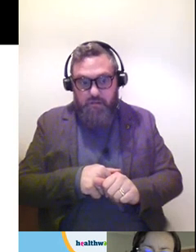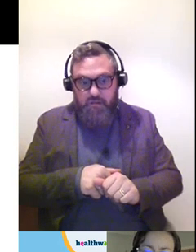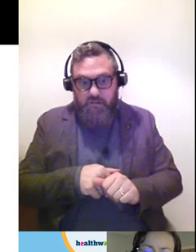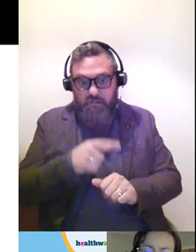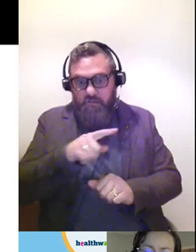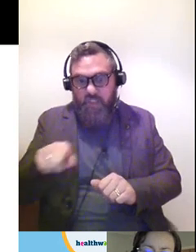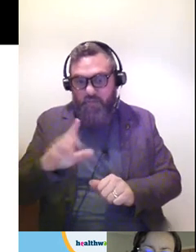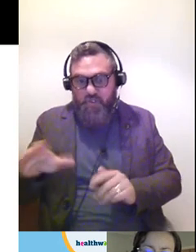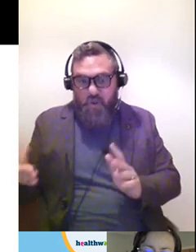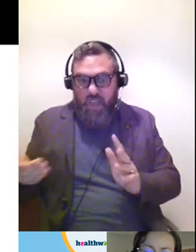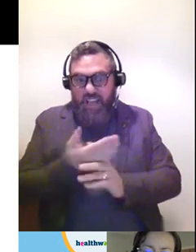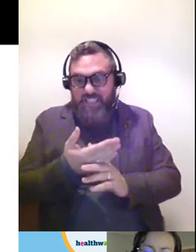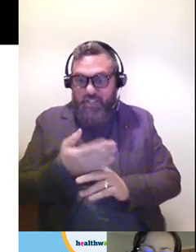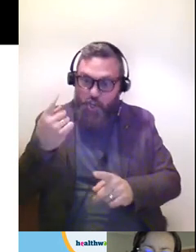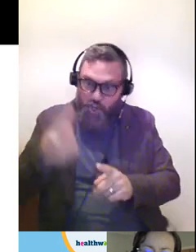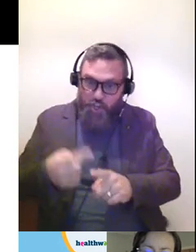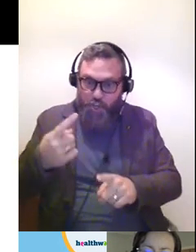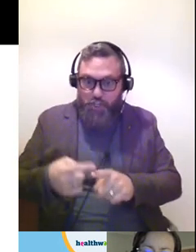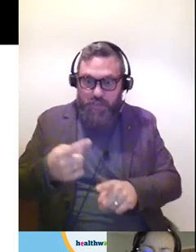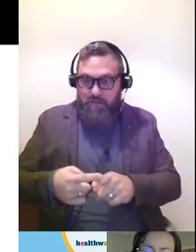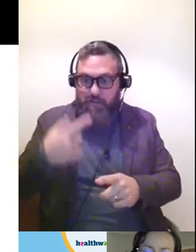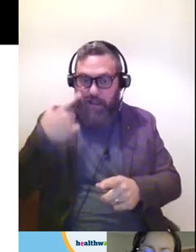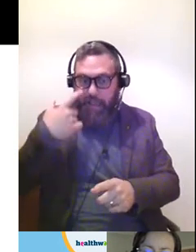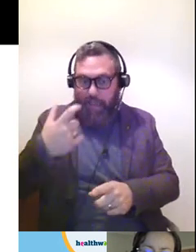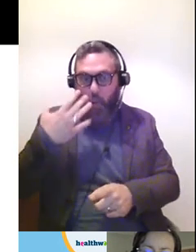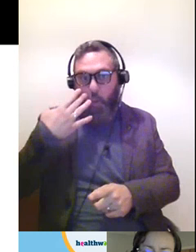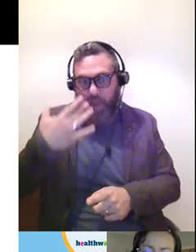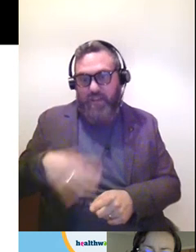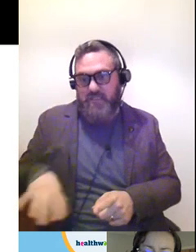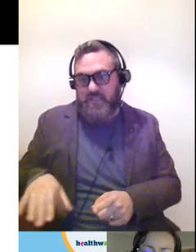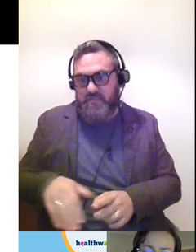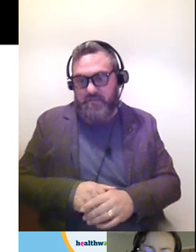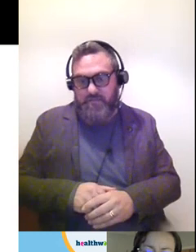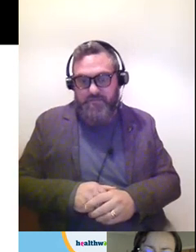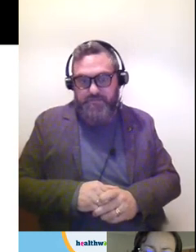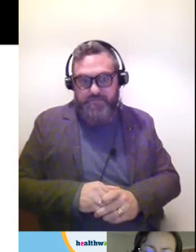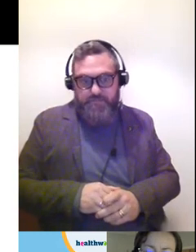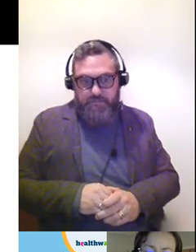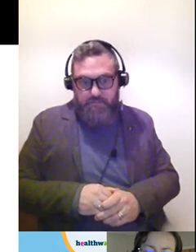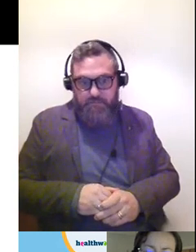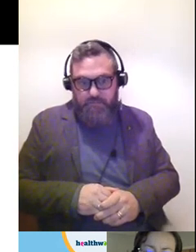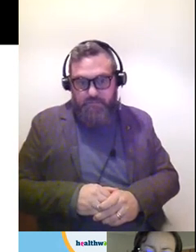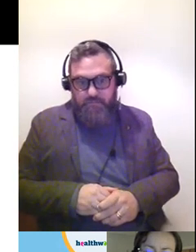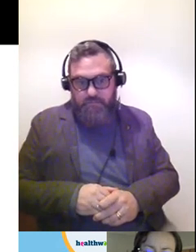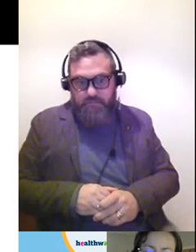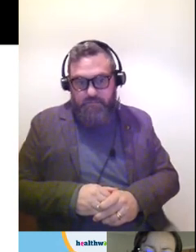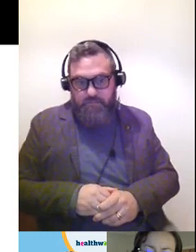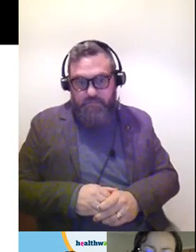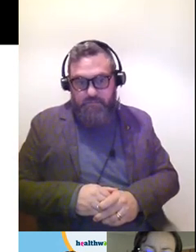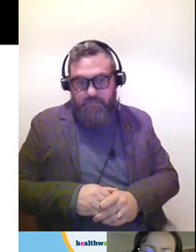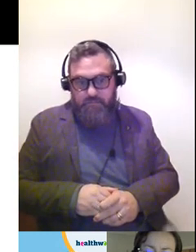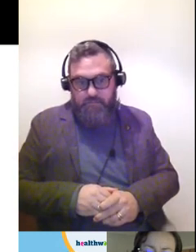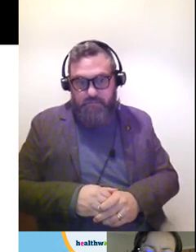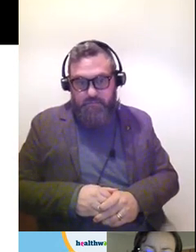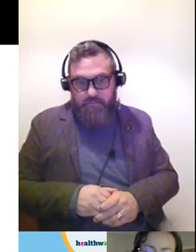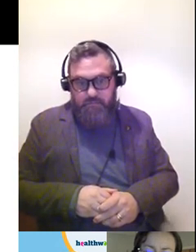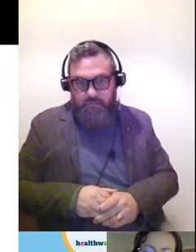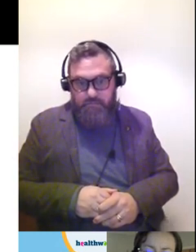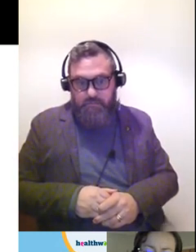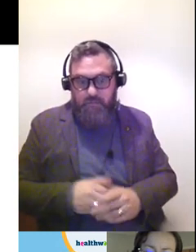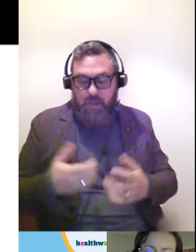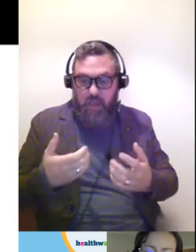access urgent care services when they need to. And part of that is about trying to help people do more